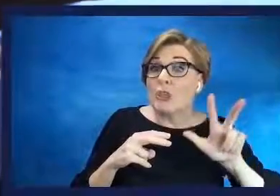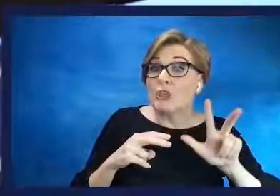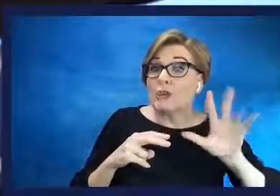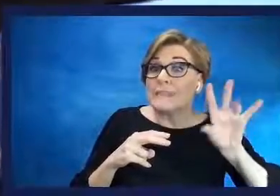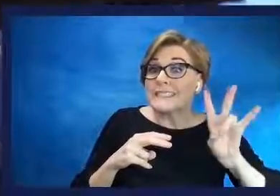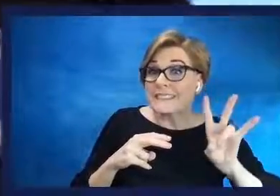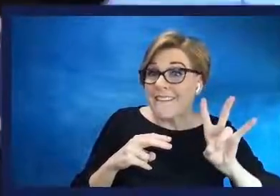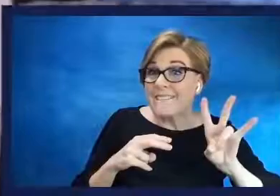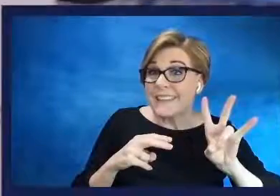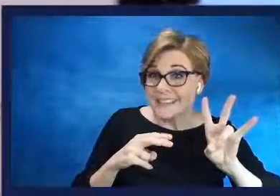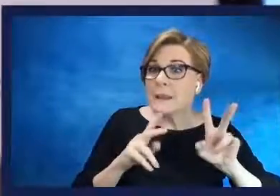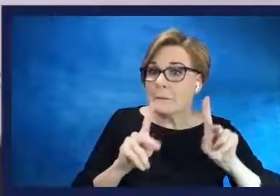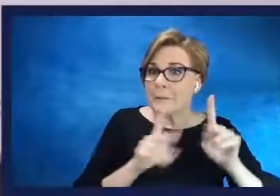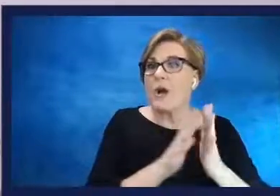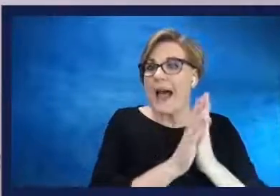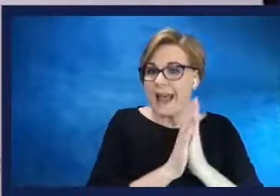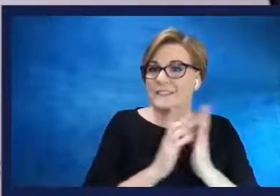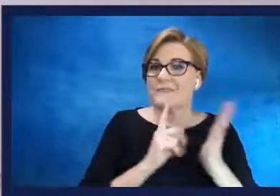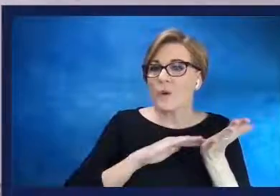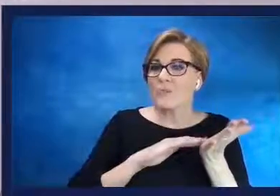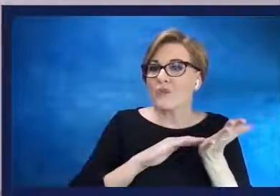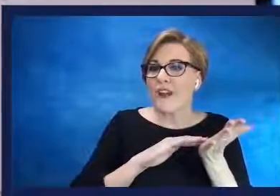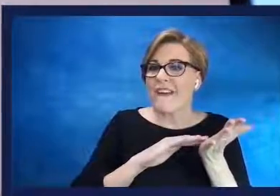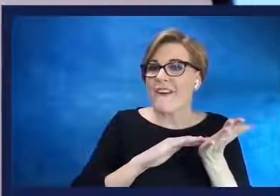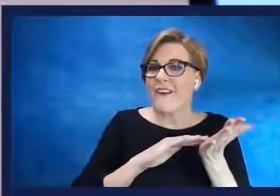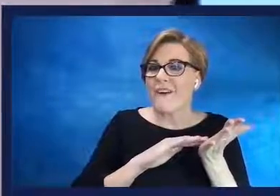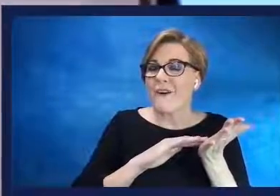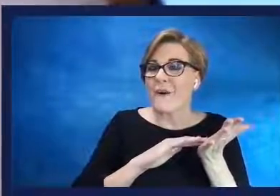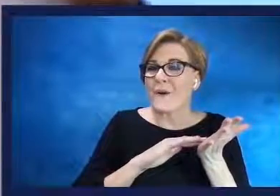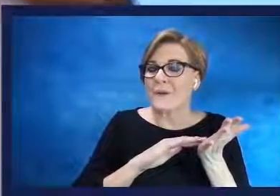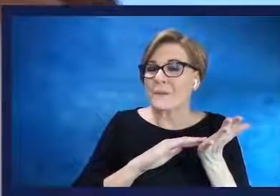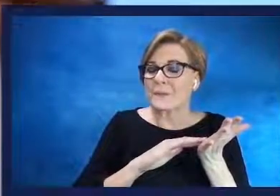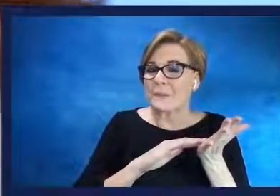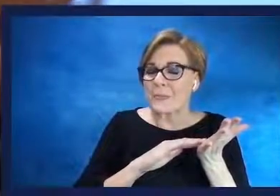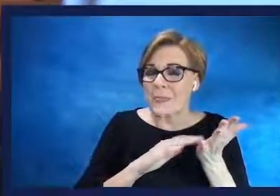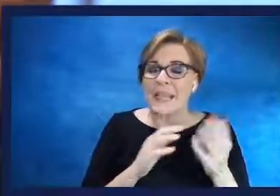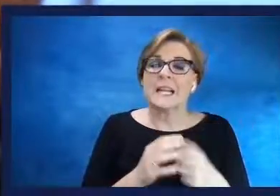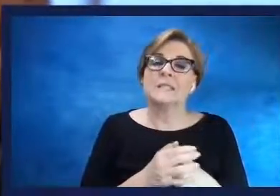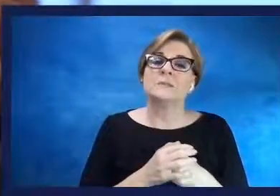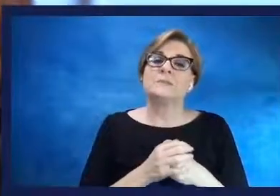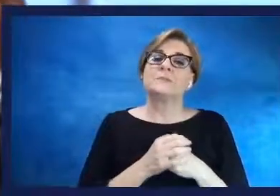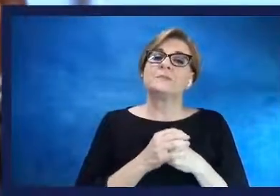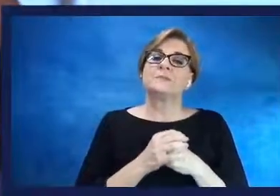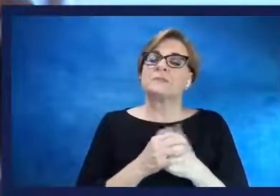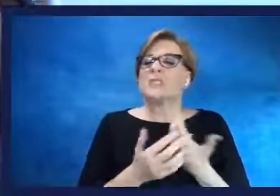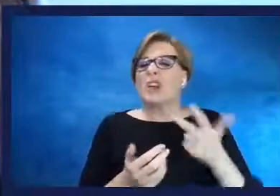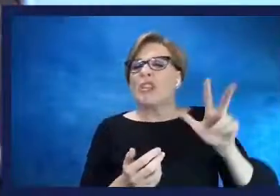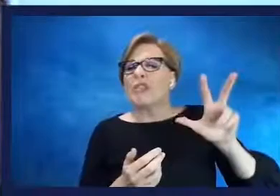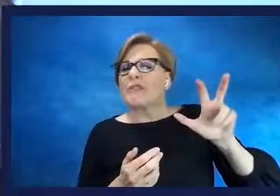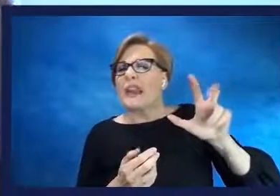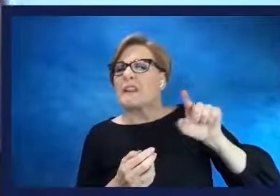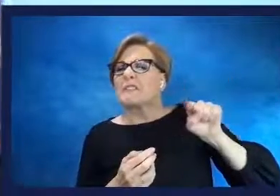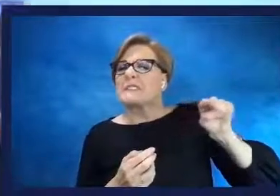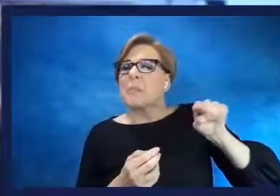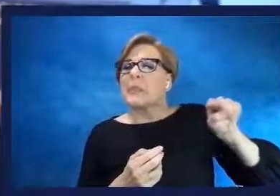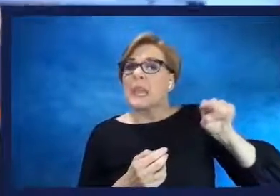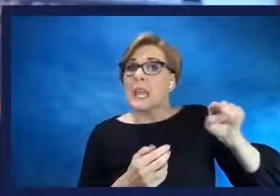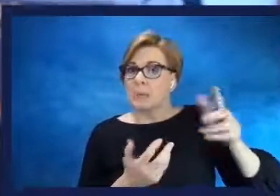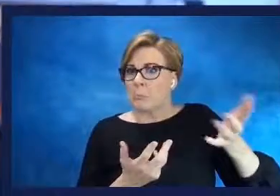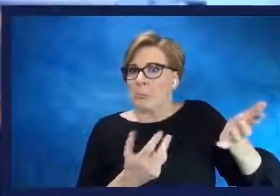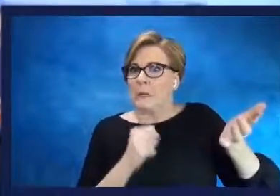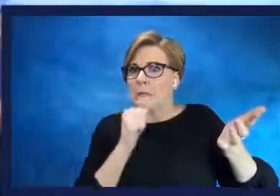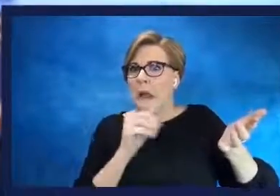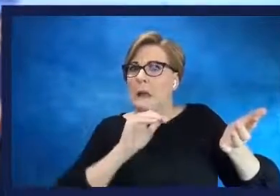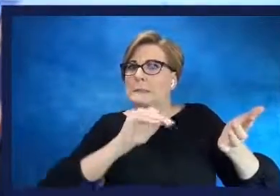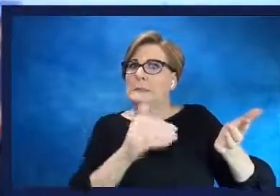through this accessible process, when you talk about 1.3 million ballots cast, it still is in line with our motto. Every vote counts. So